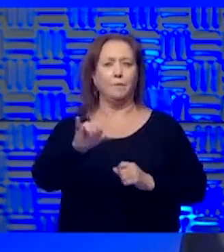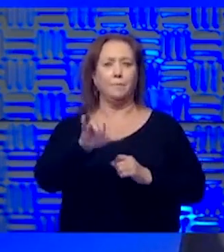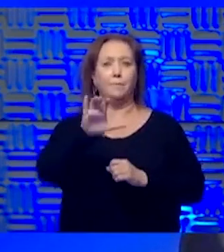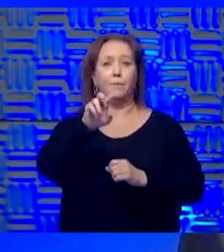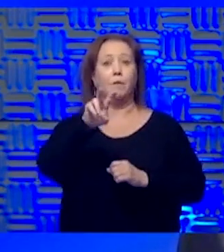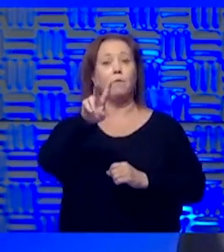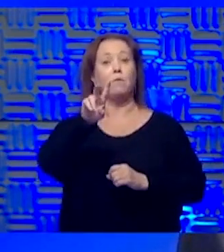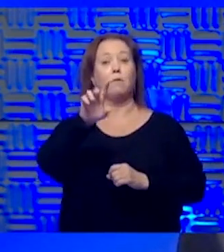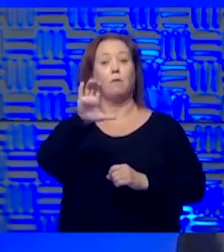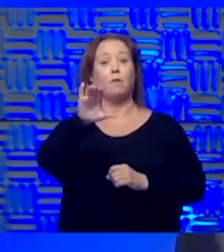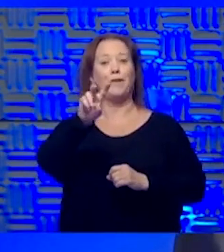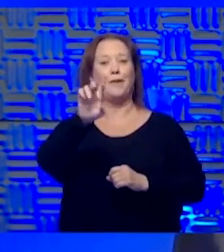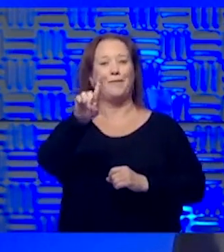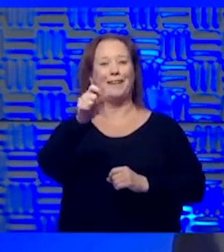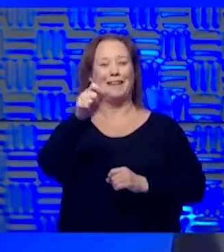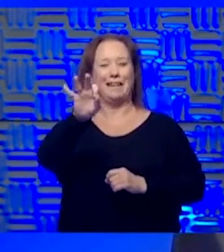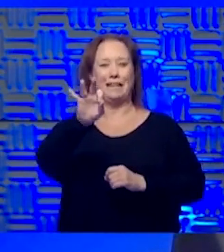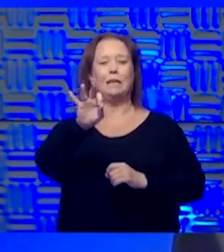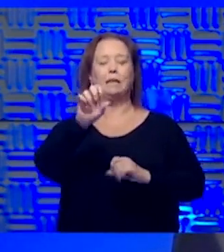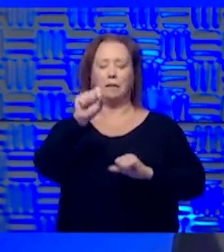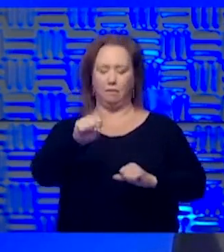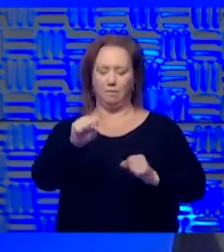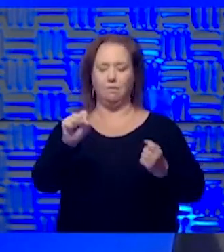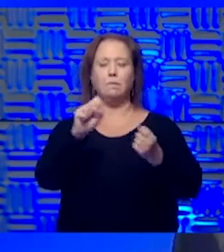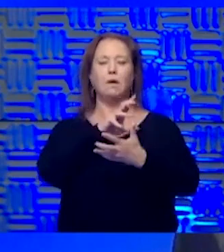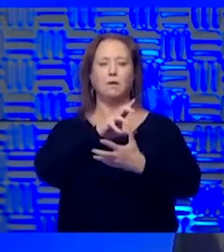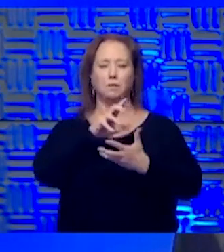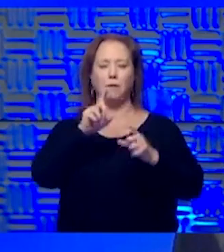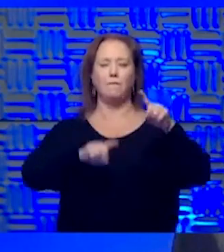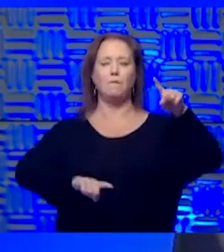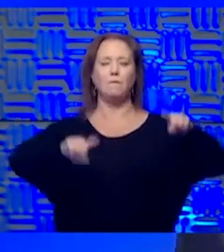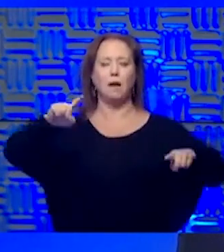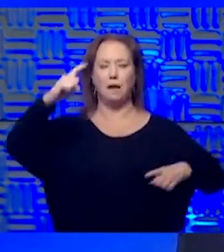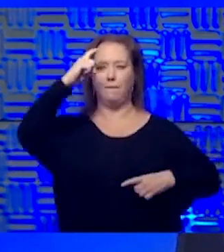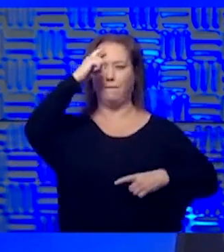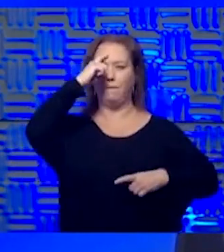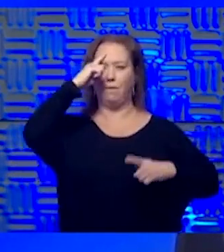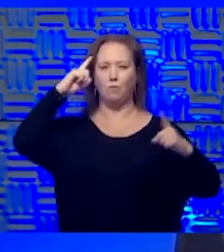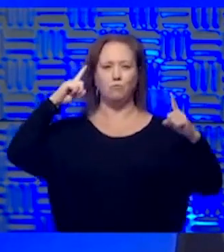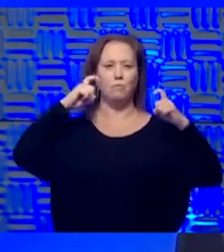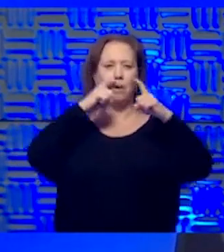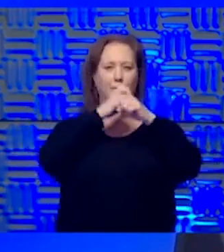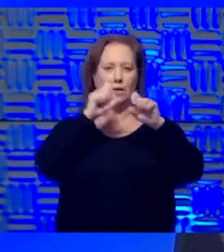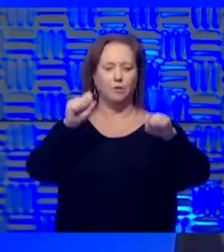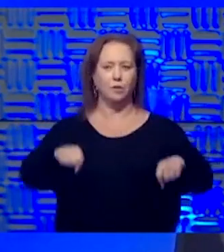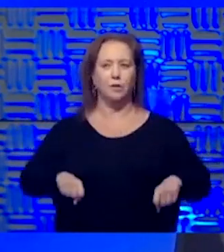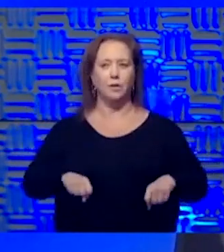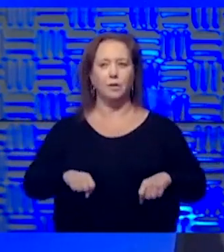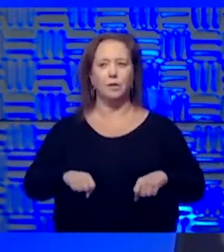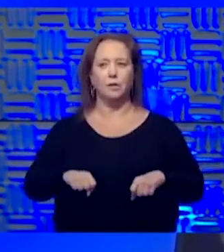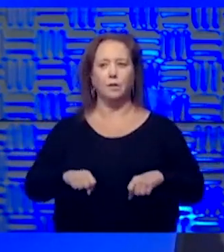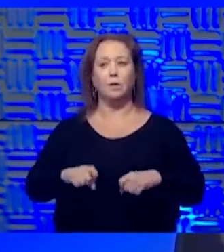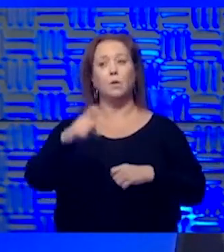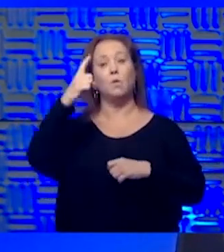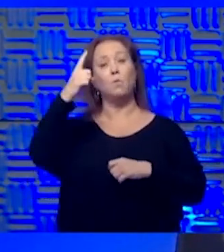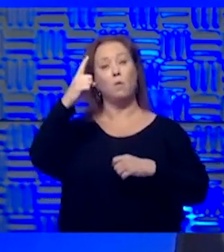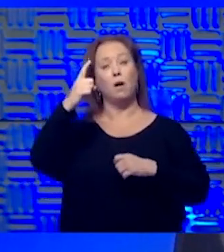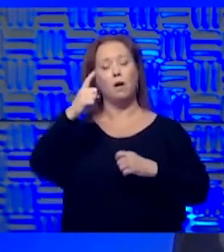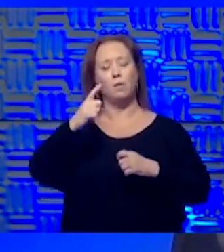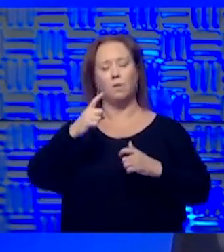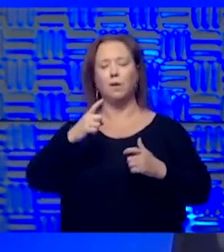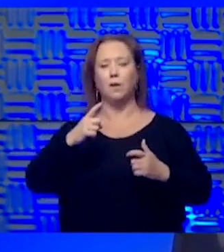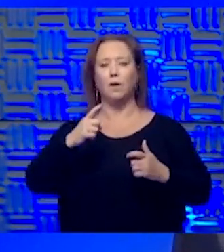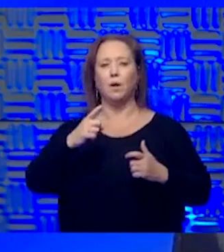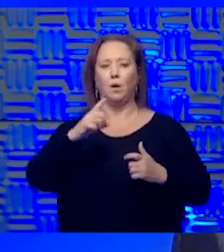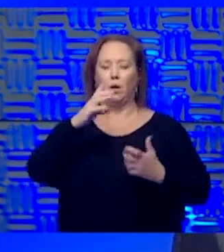COVID-19 can cause a variety of neurologic complications. The one that we are in most fear